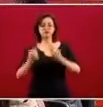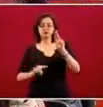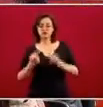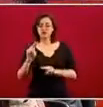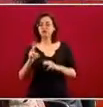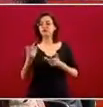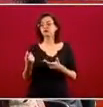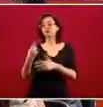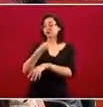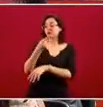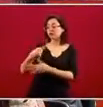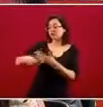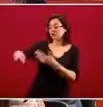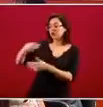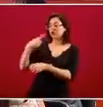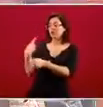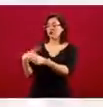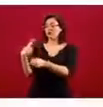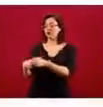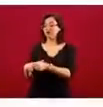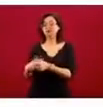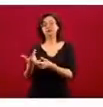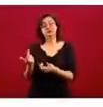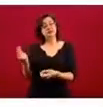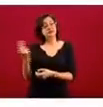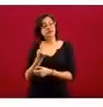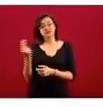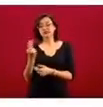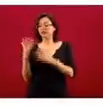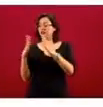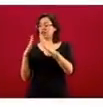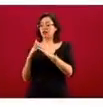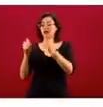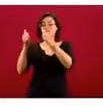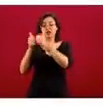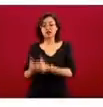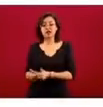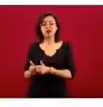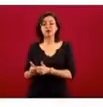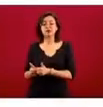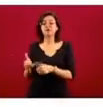vulnerable populations don't have to go in person to fill their prescriptions.